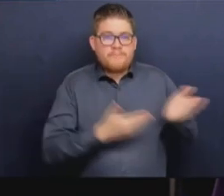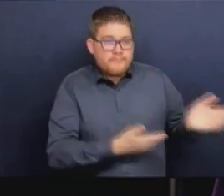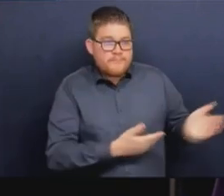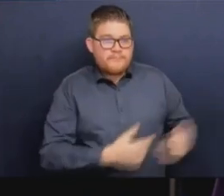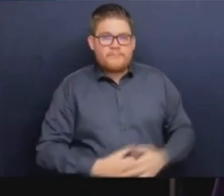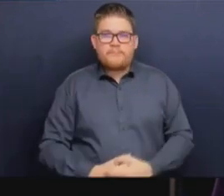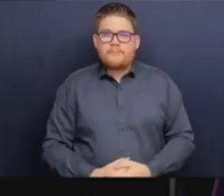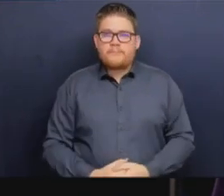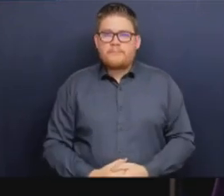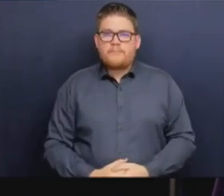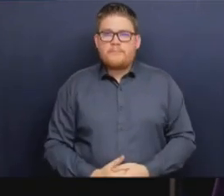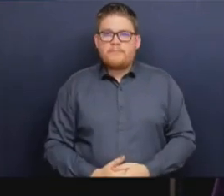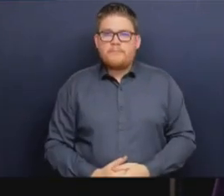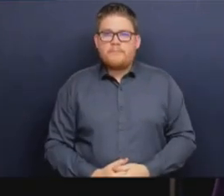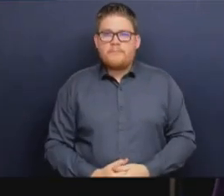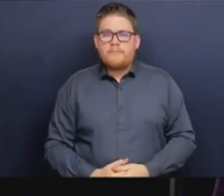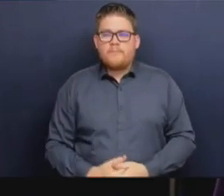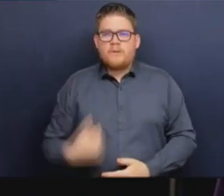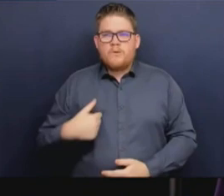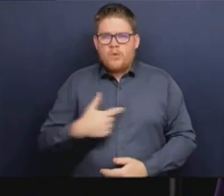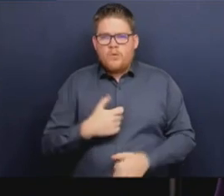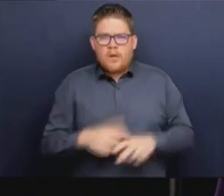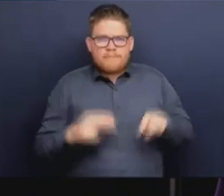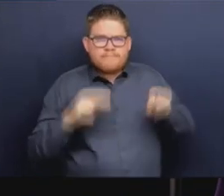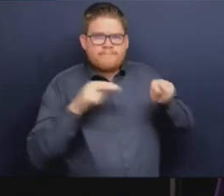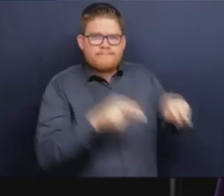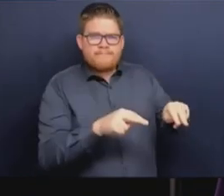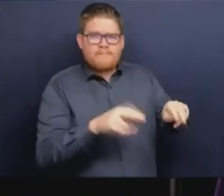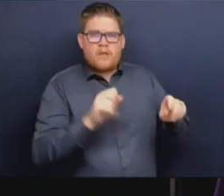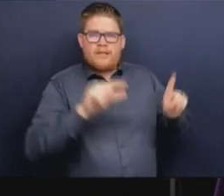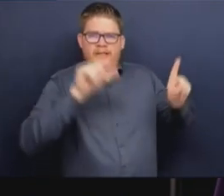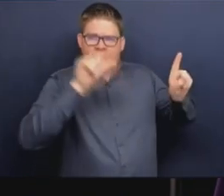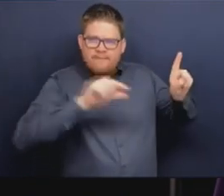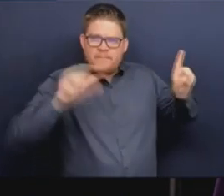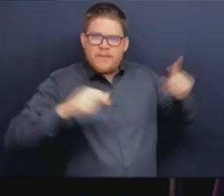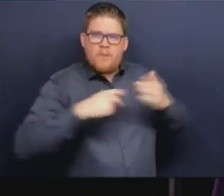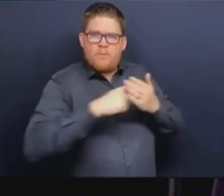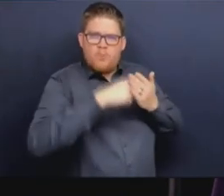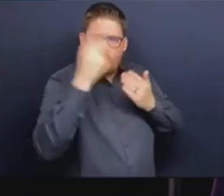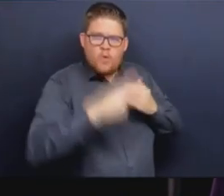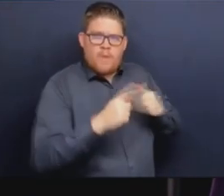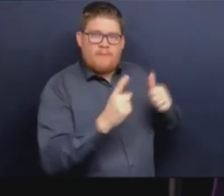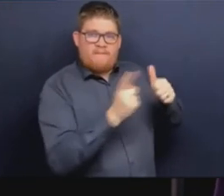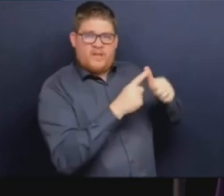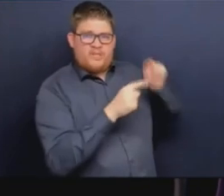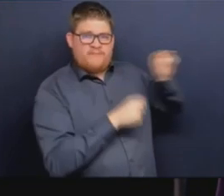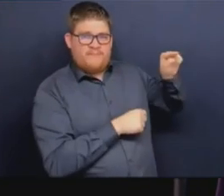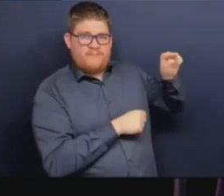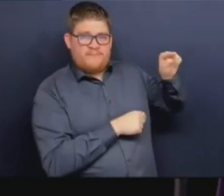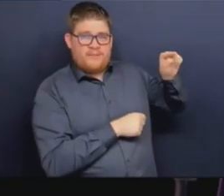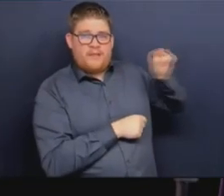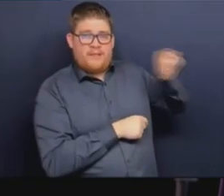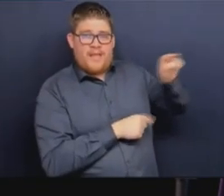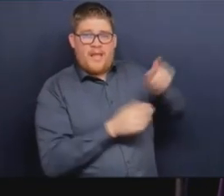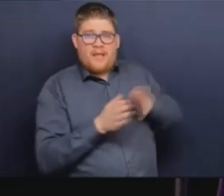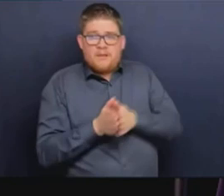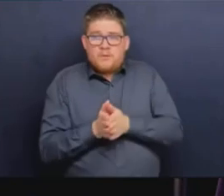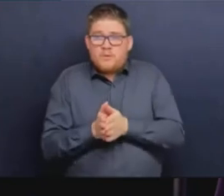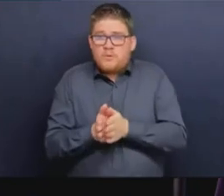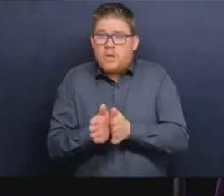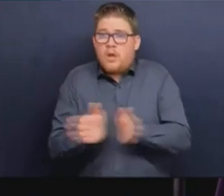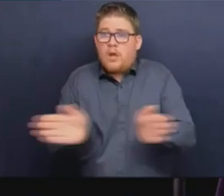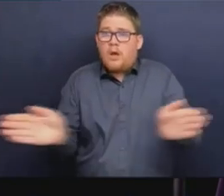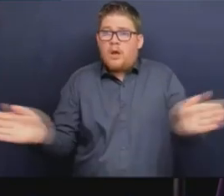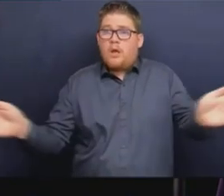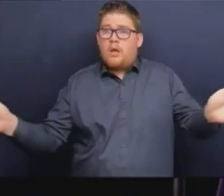core government programs first. And then, obviously, the scope is immense, moving on to the broader public services,